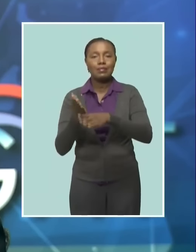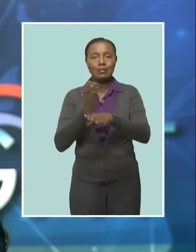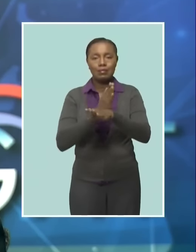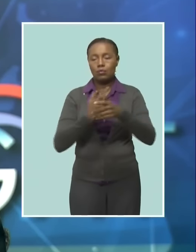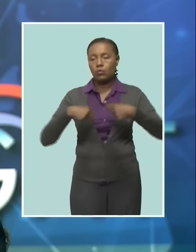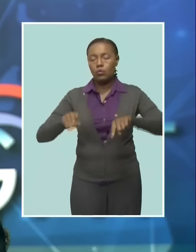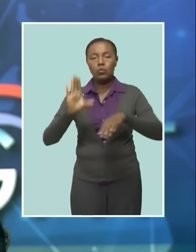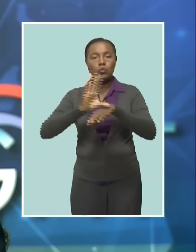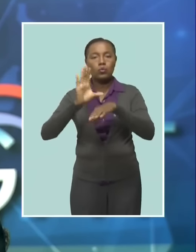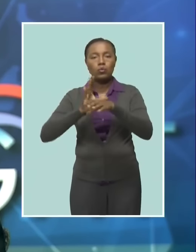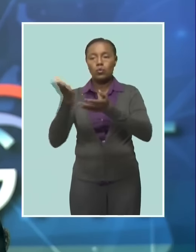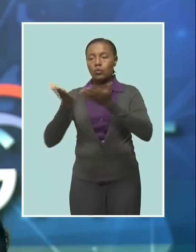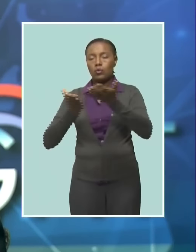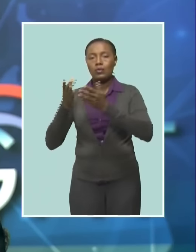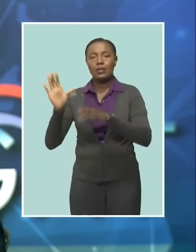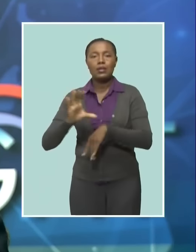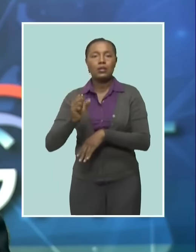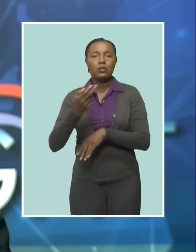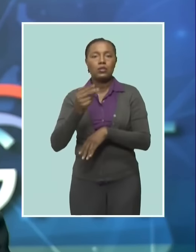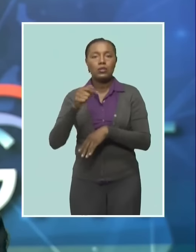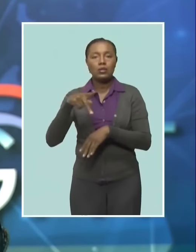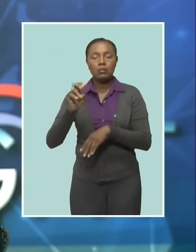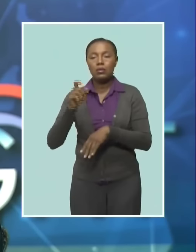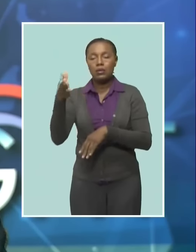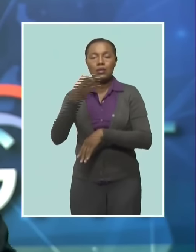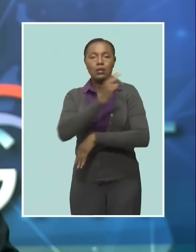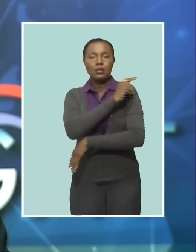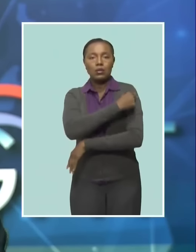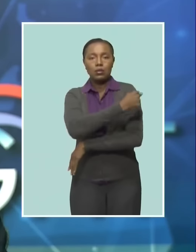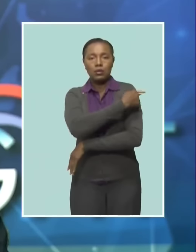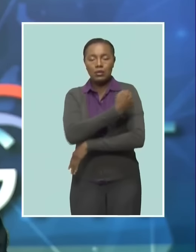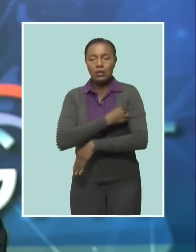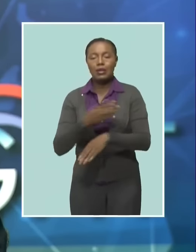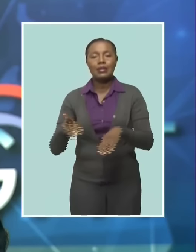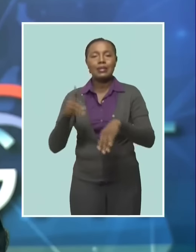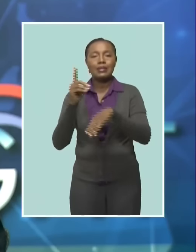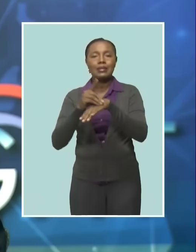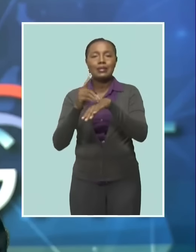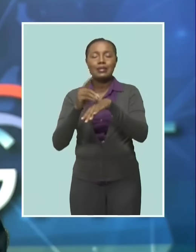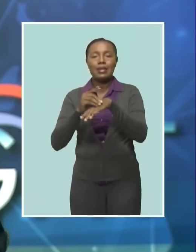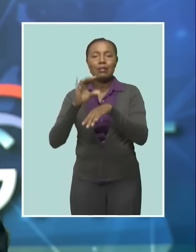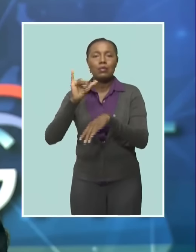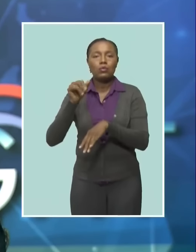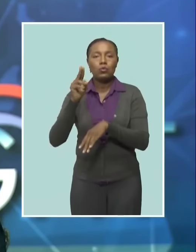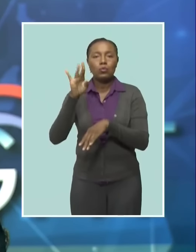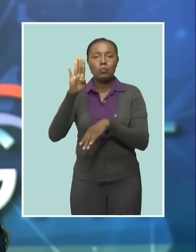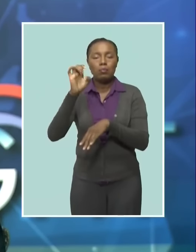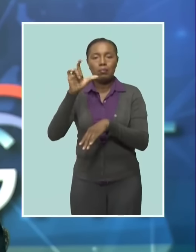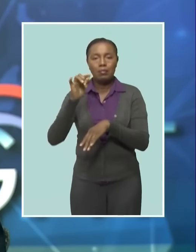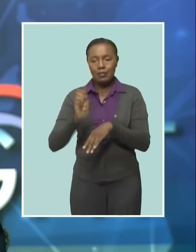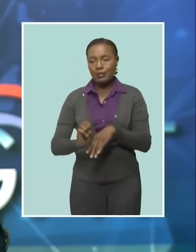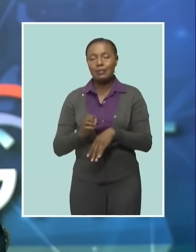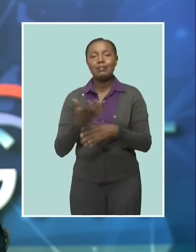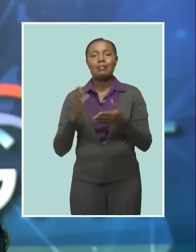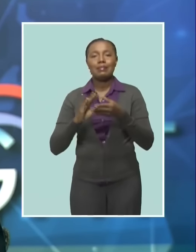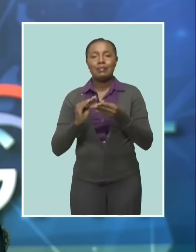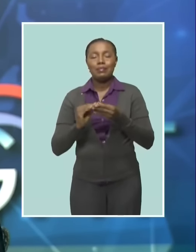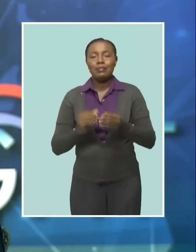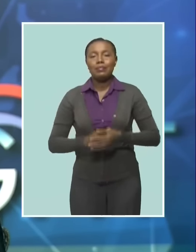church service at the chapel of the QEH to mark its Diamond Jubilee. Rachel Agard was there and filed this